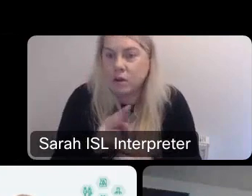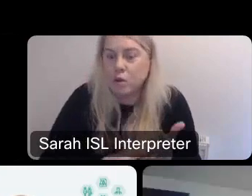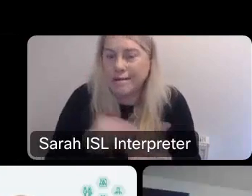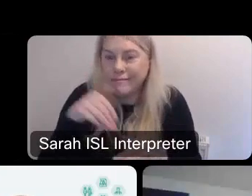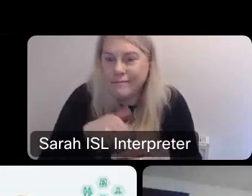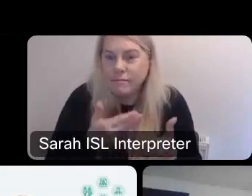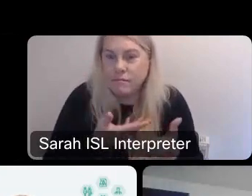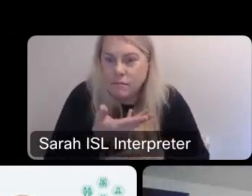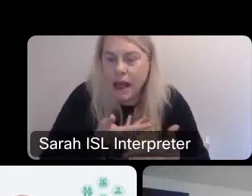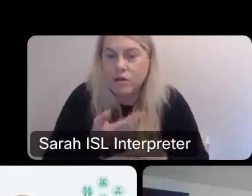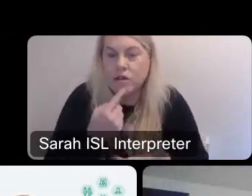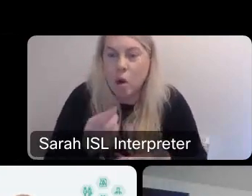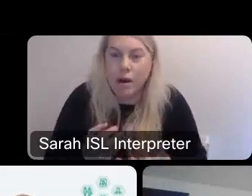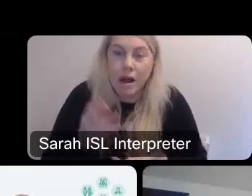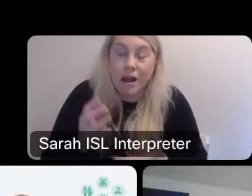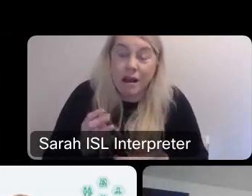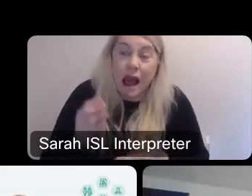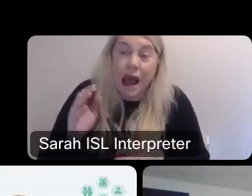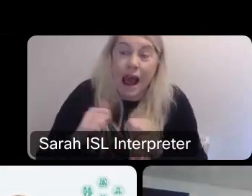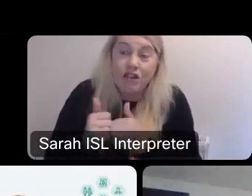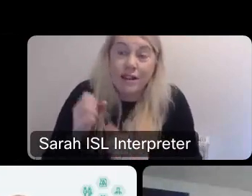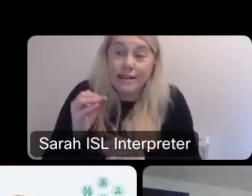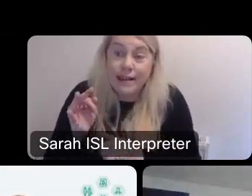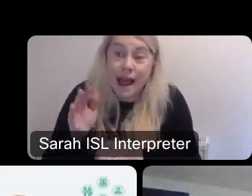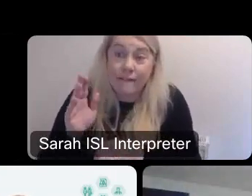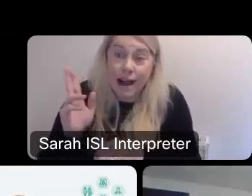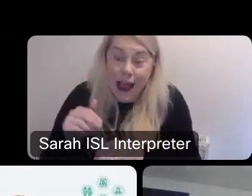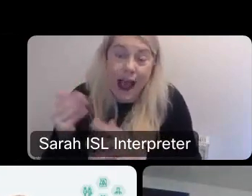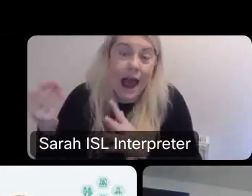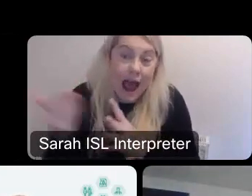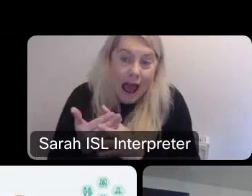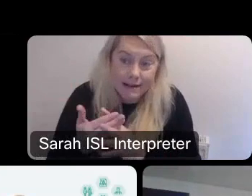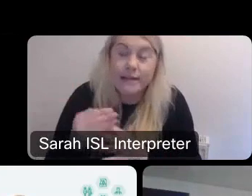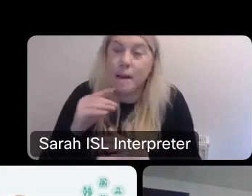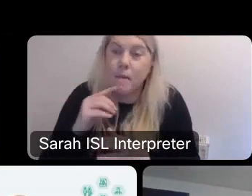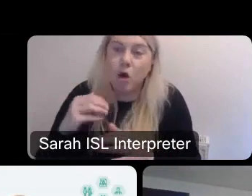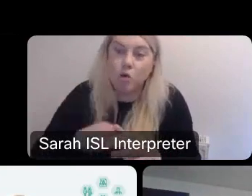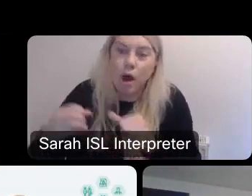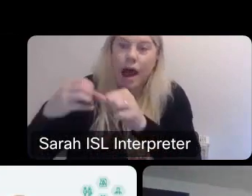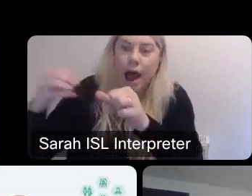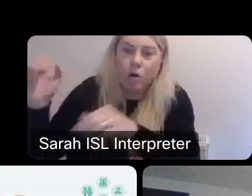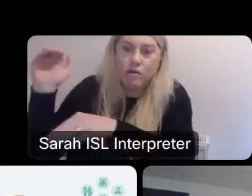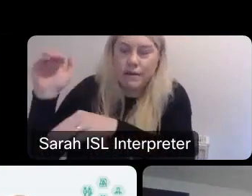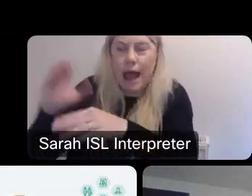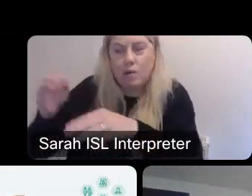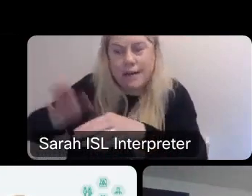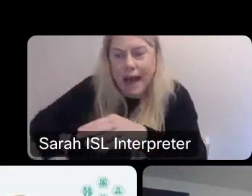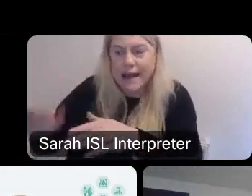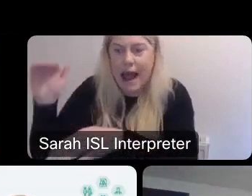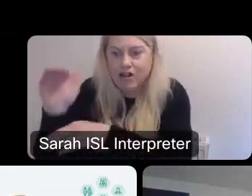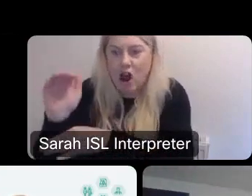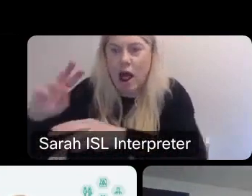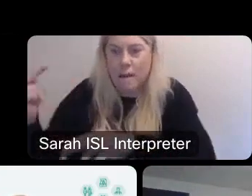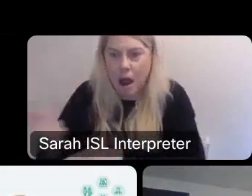give agency staff access, but it's to the external staff counselling partner, and they get access to that